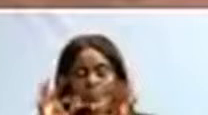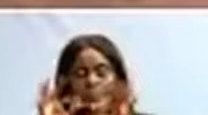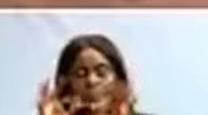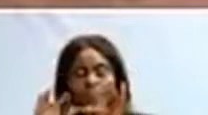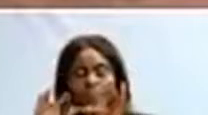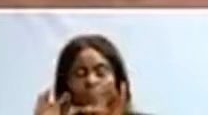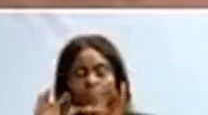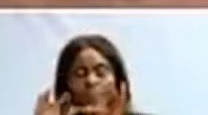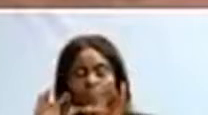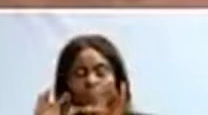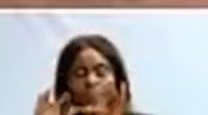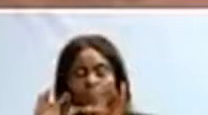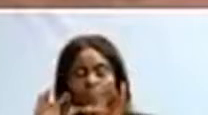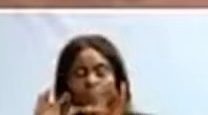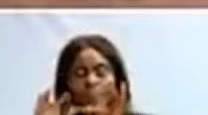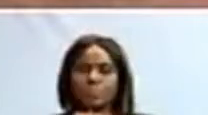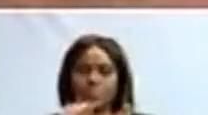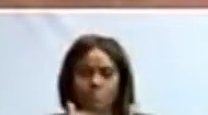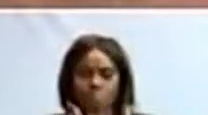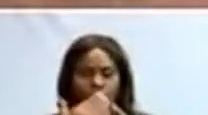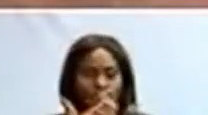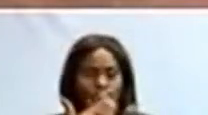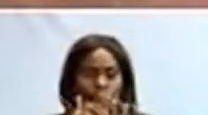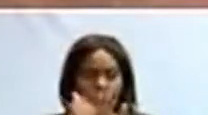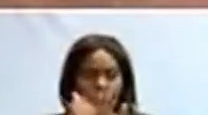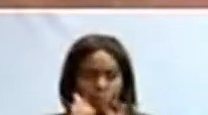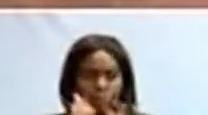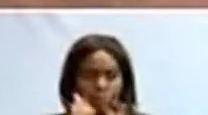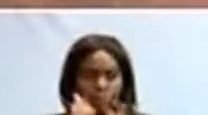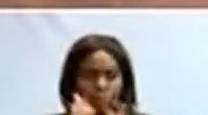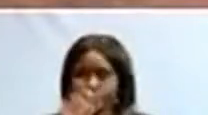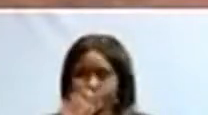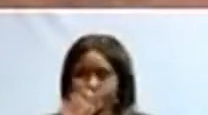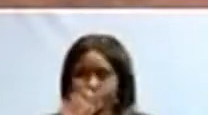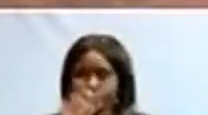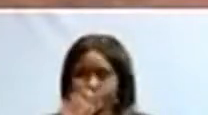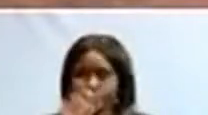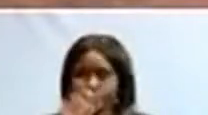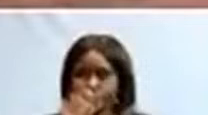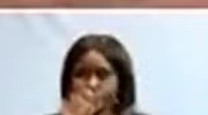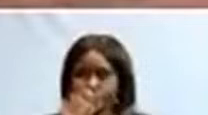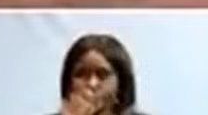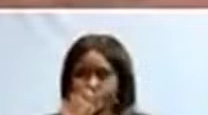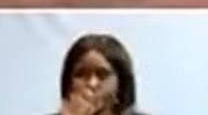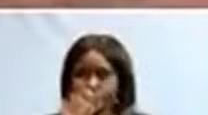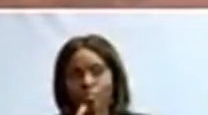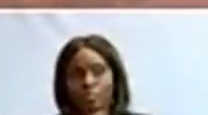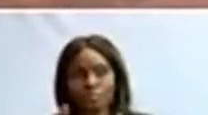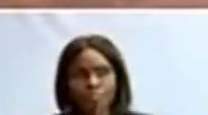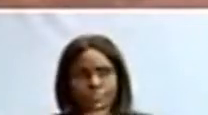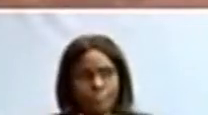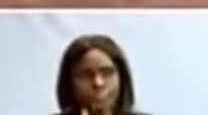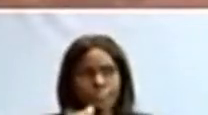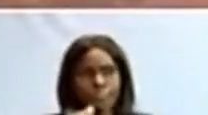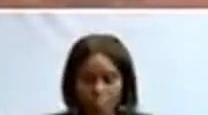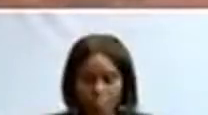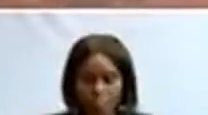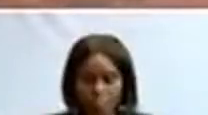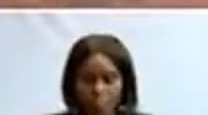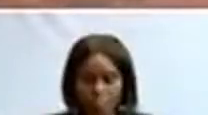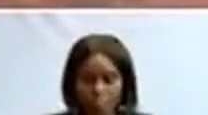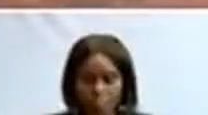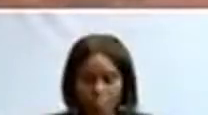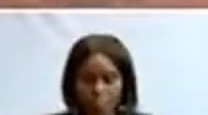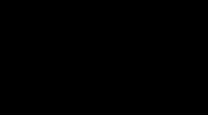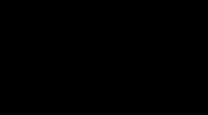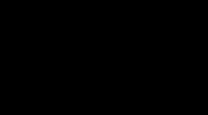would not have been ideal, as it would have not only inconvenienced us